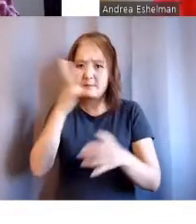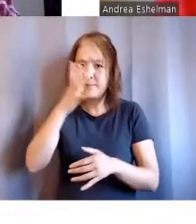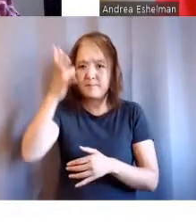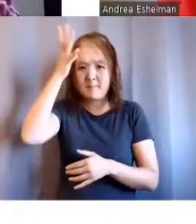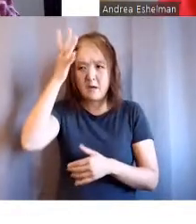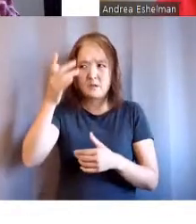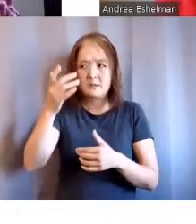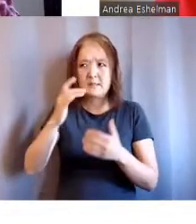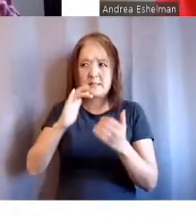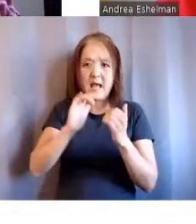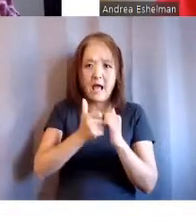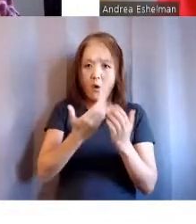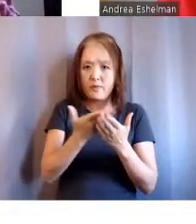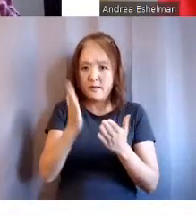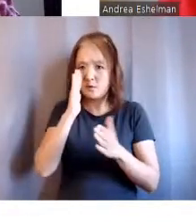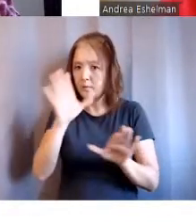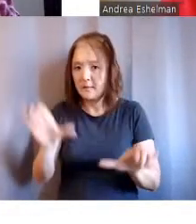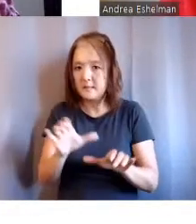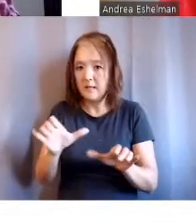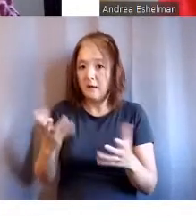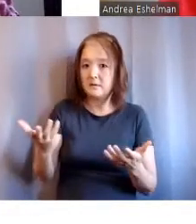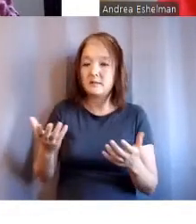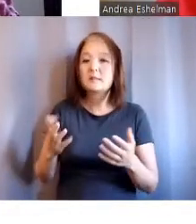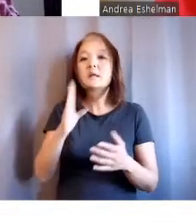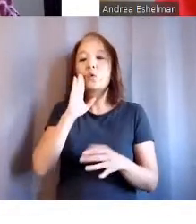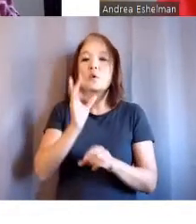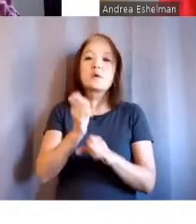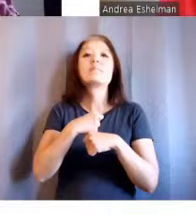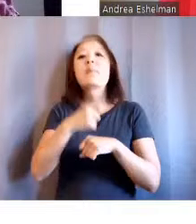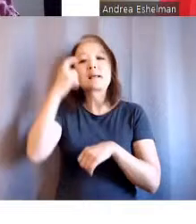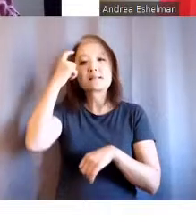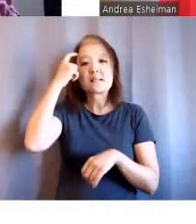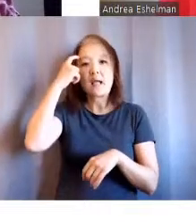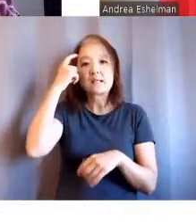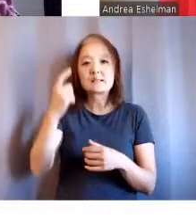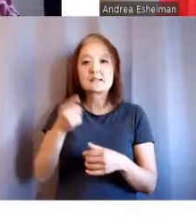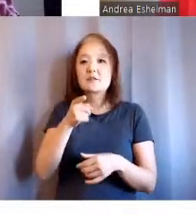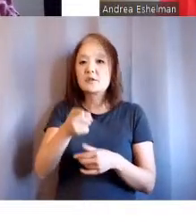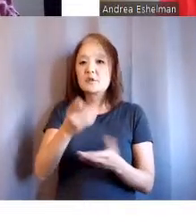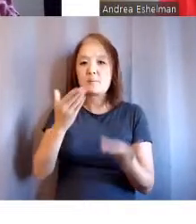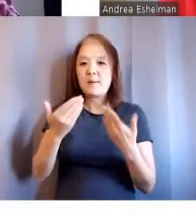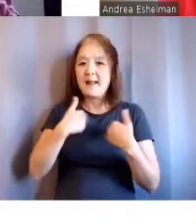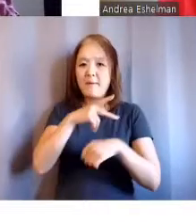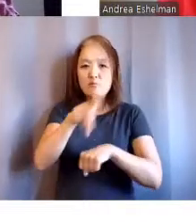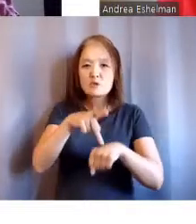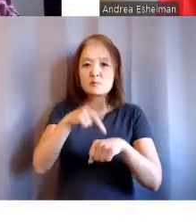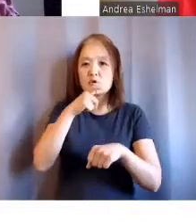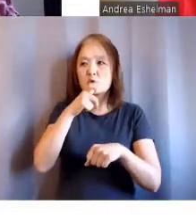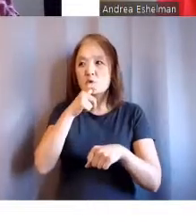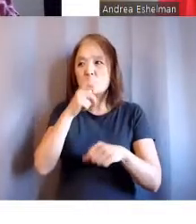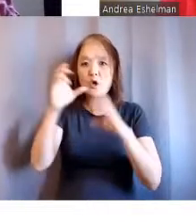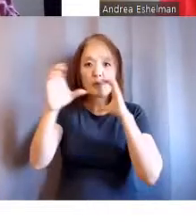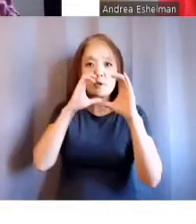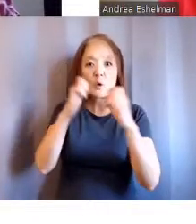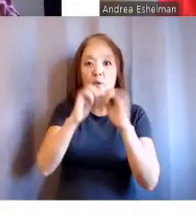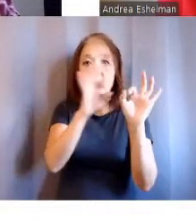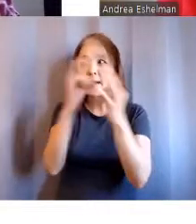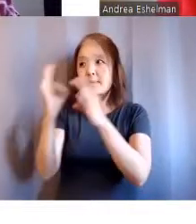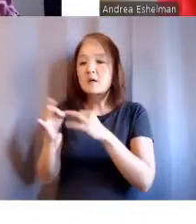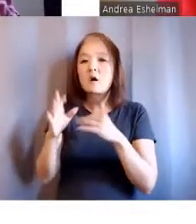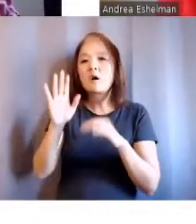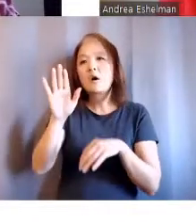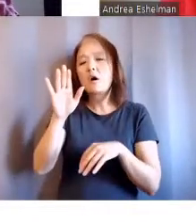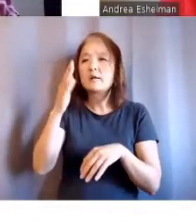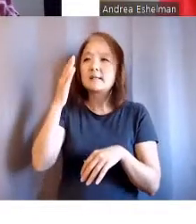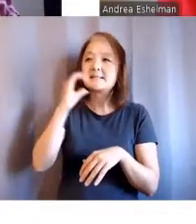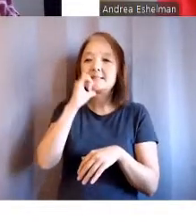will be used. It would make sense that you might have principals communicating to families that it won't be a traditional